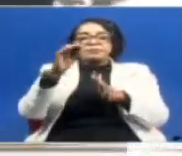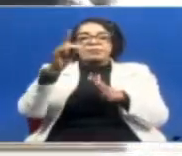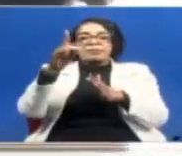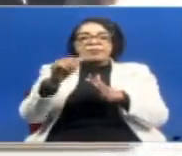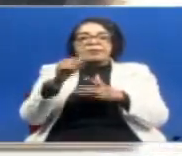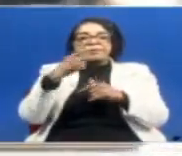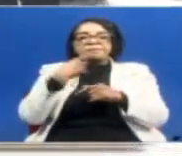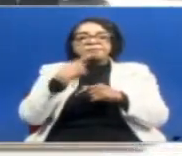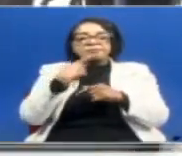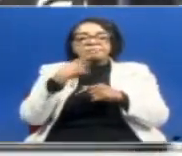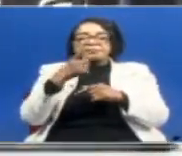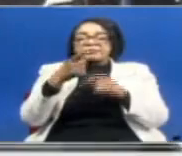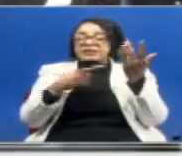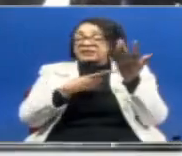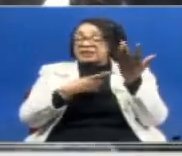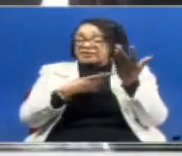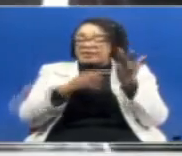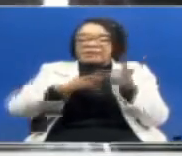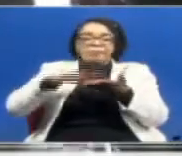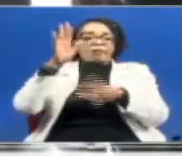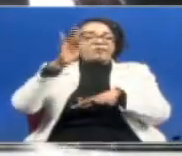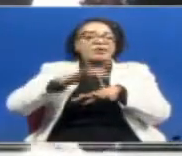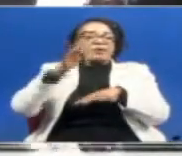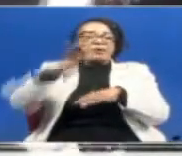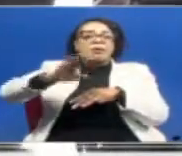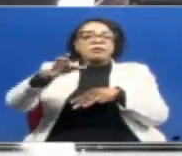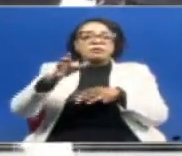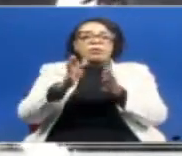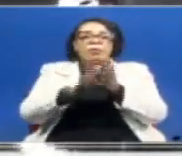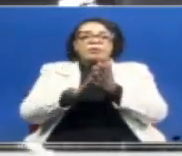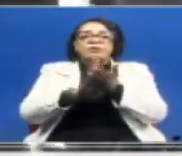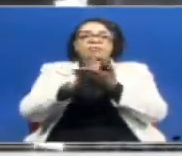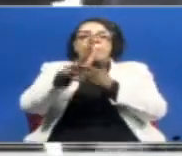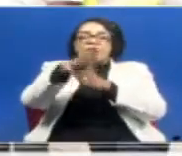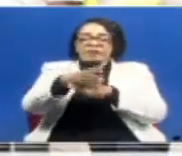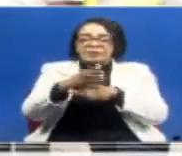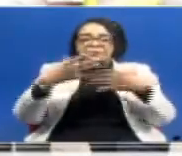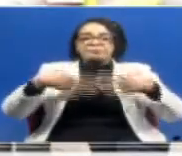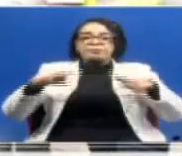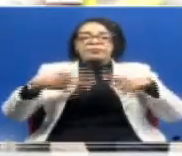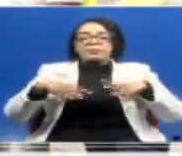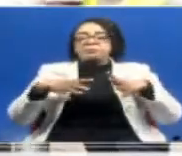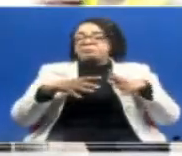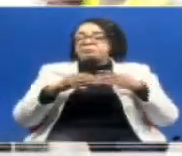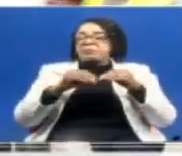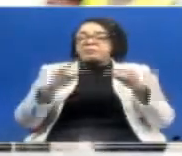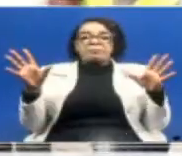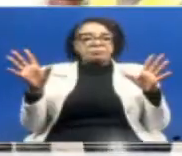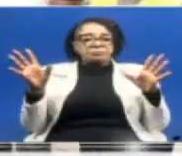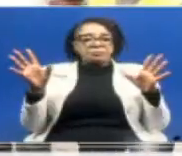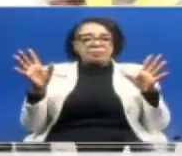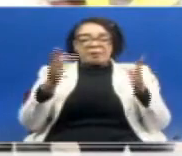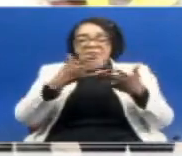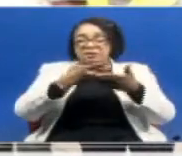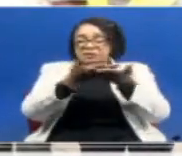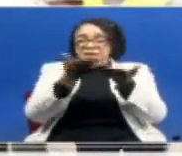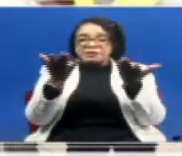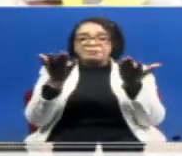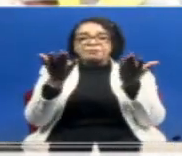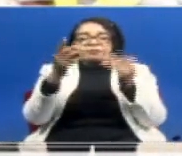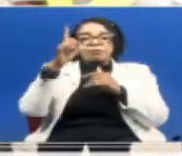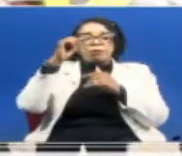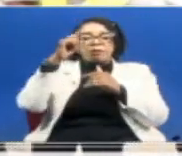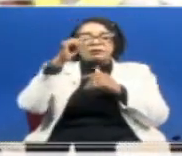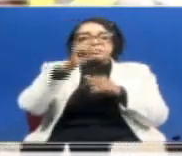most affected county, with more than 5,000 households displaced by the flood. Kila moja ambaye kwamba ameathirika. Mombasa Governor